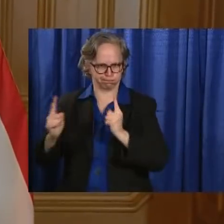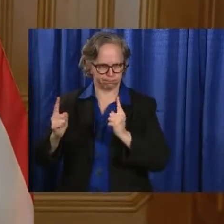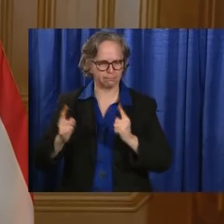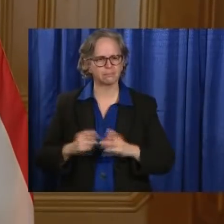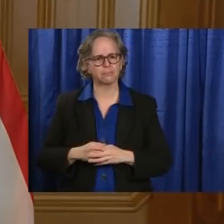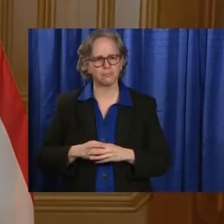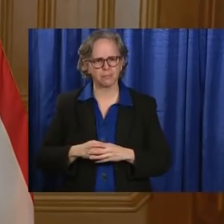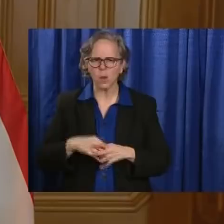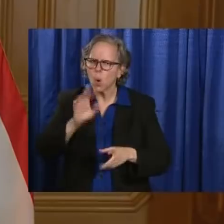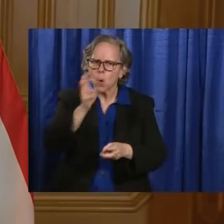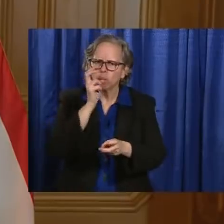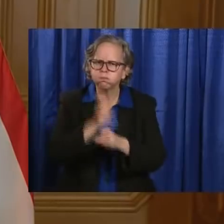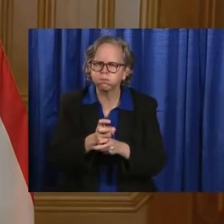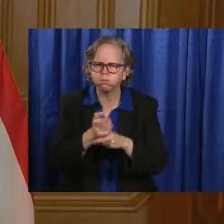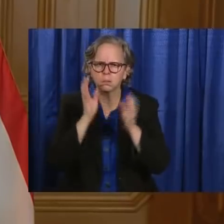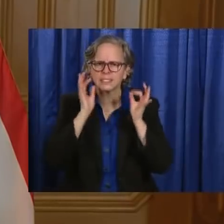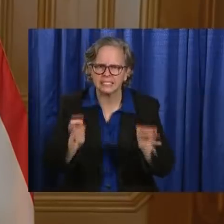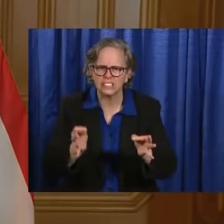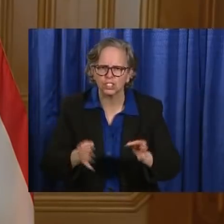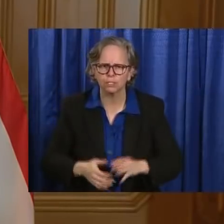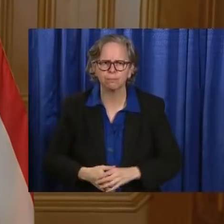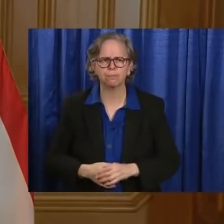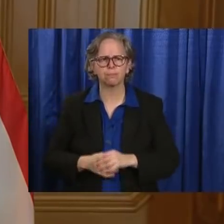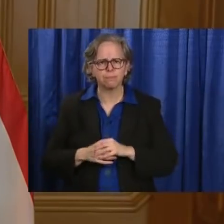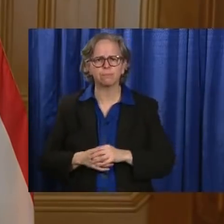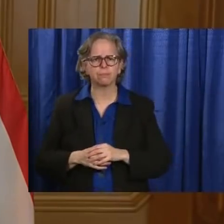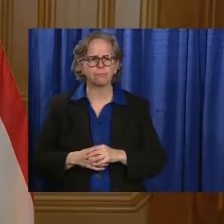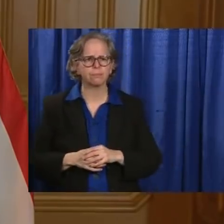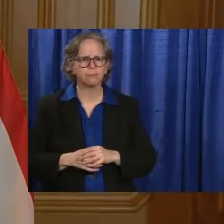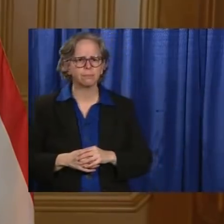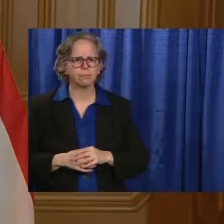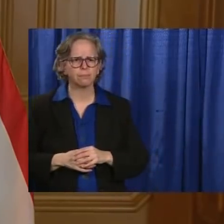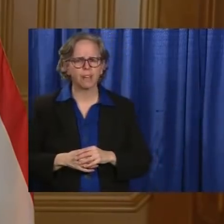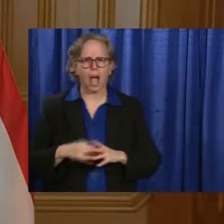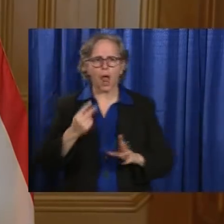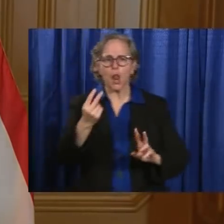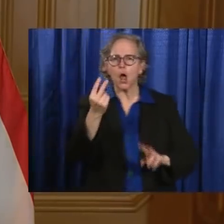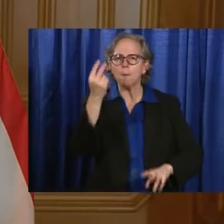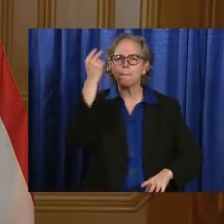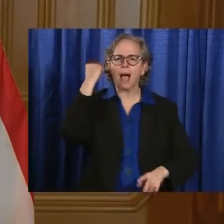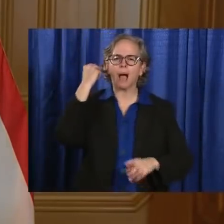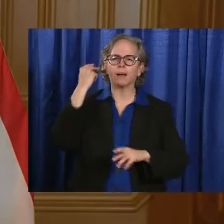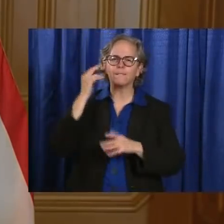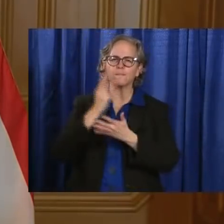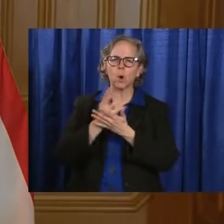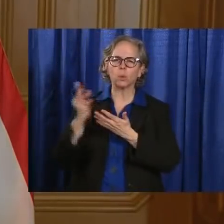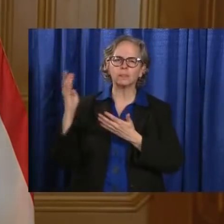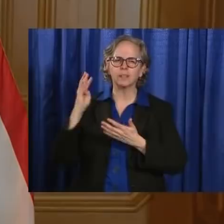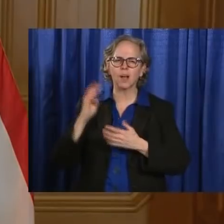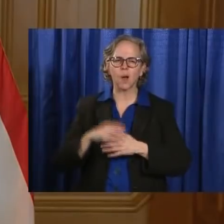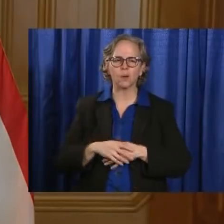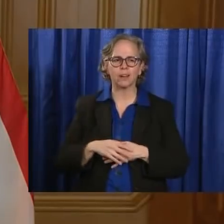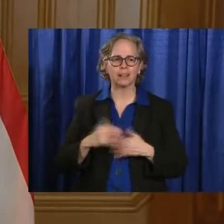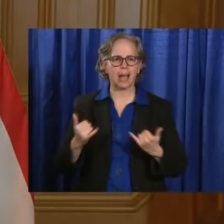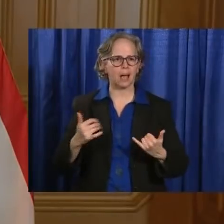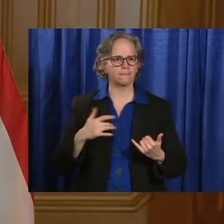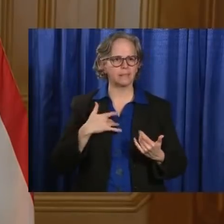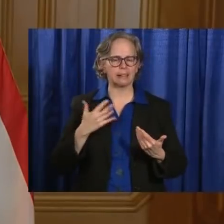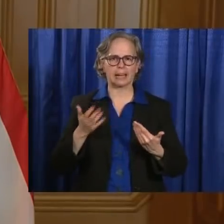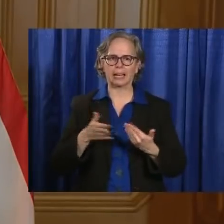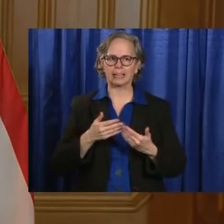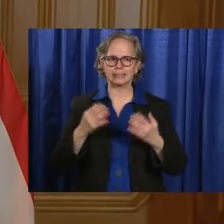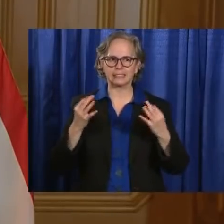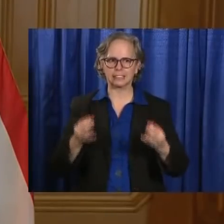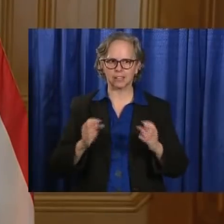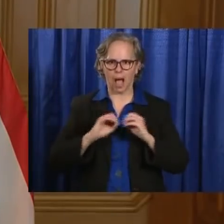tough decision. Looking back 4 weeks ago, it looks like an easy decision, but it certainly was